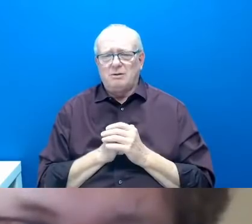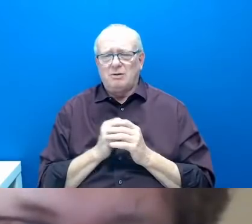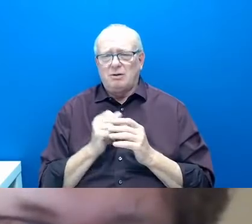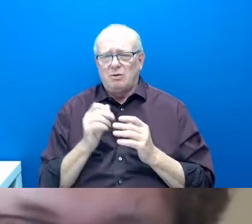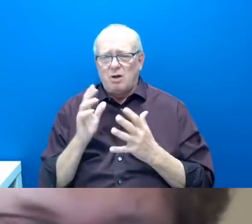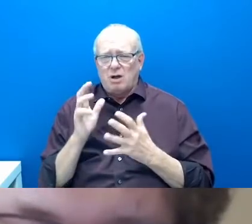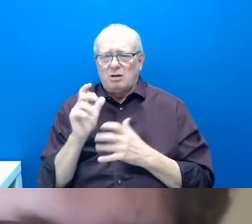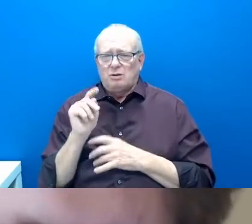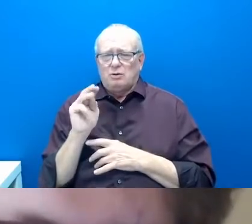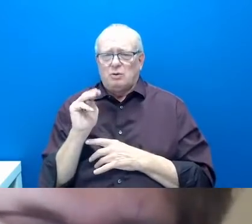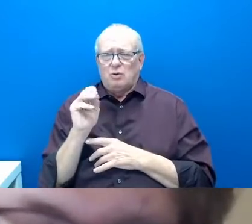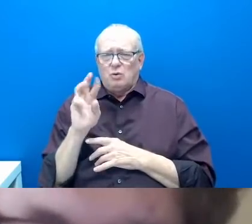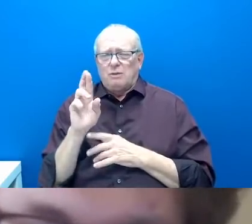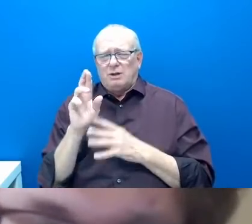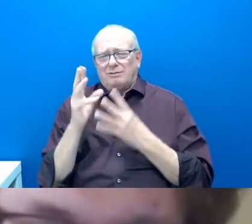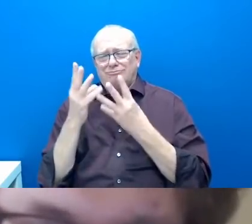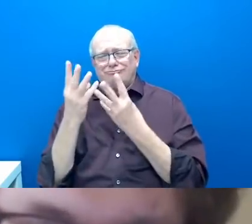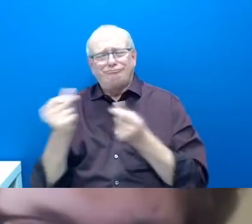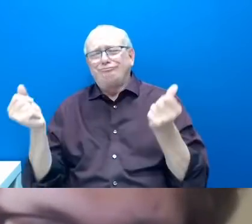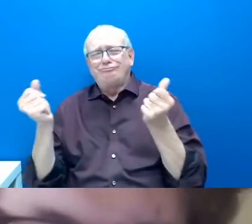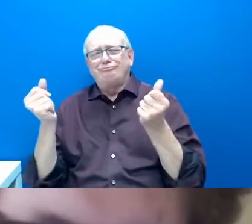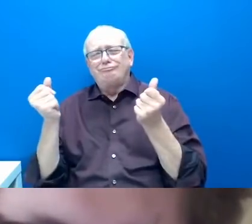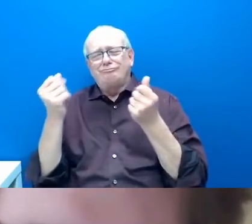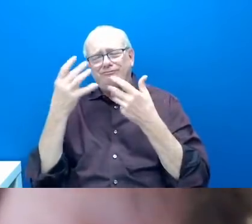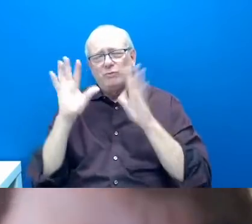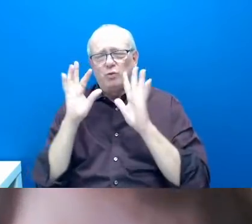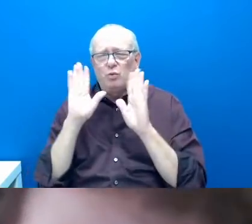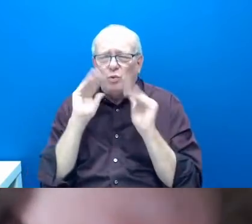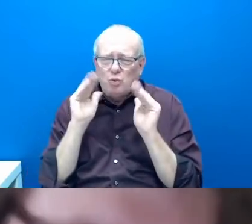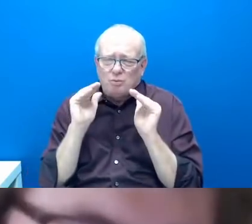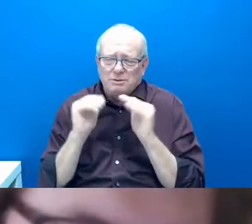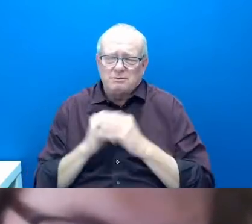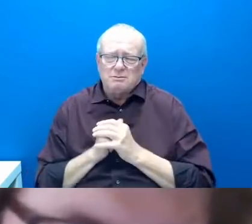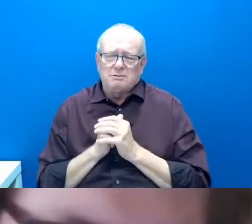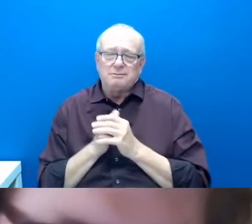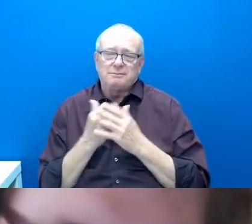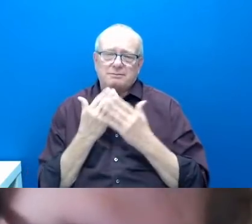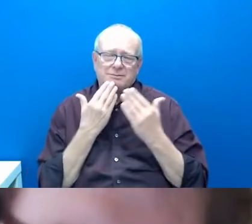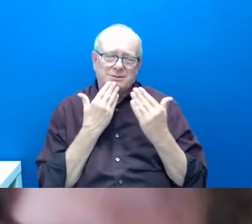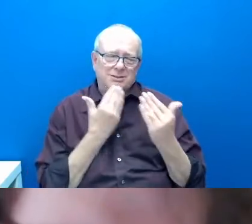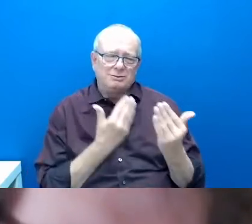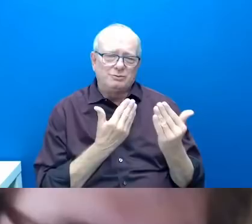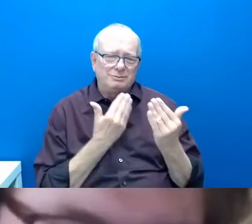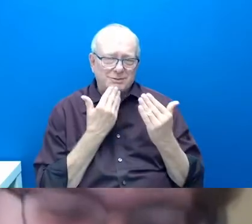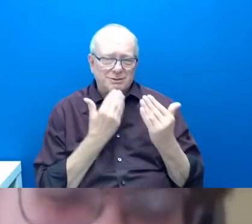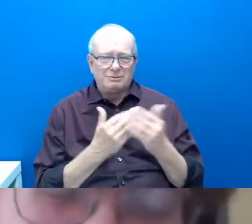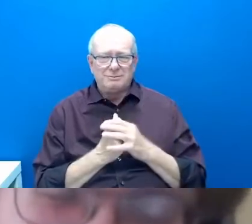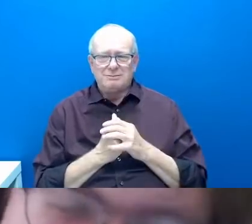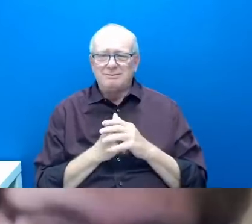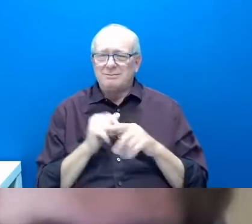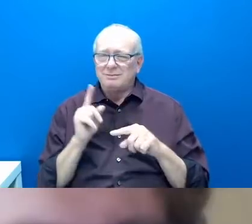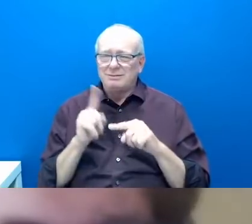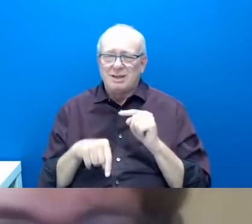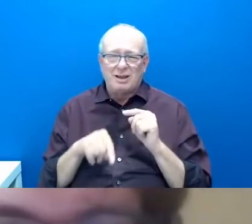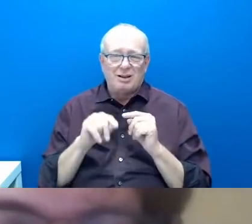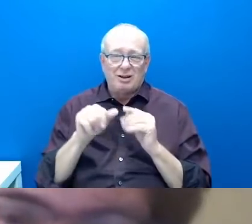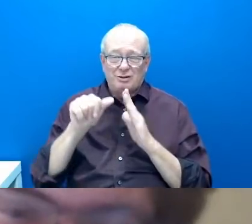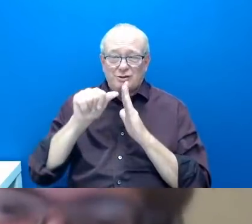tumor-freeism. Thank you. Or at least at the start, because they can't surgically remove it all.